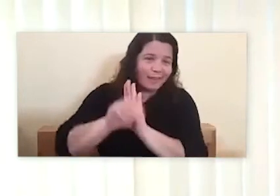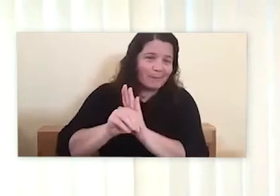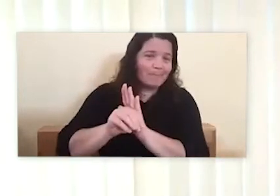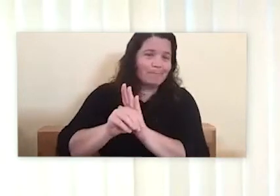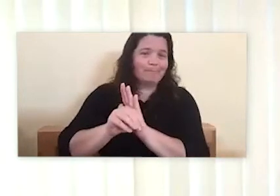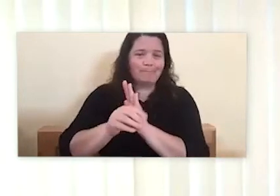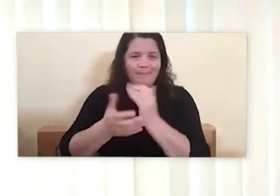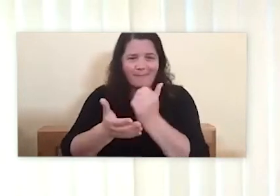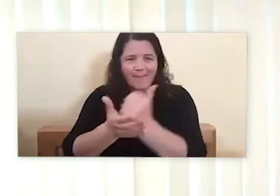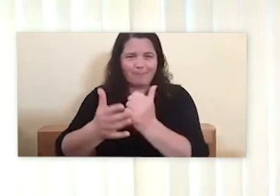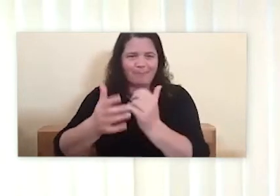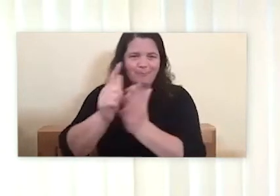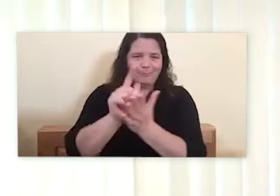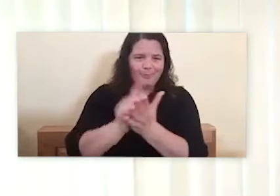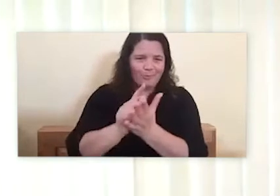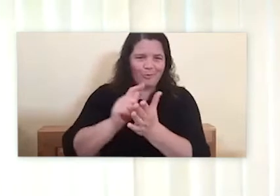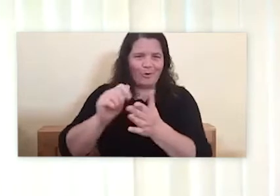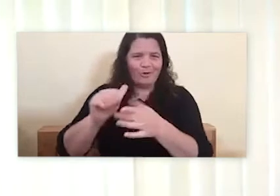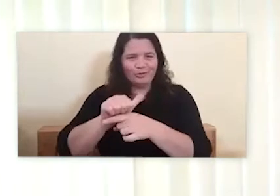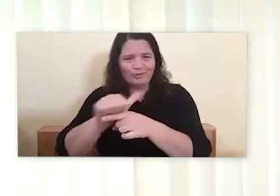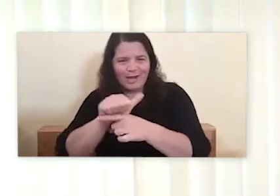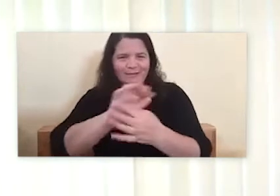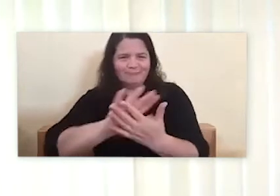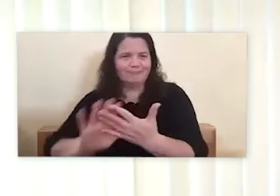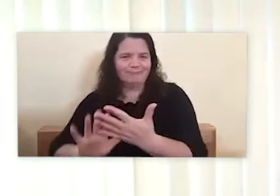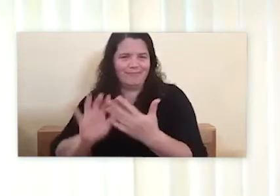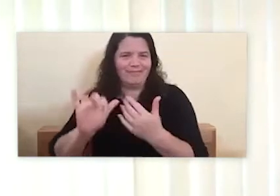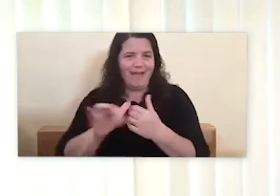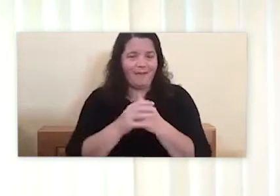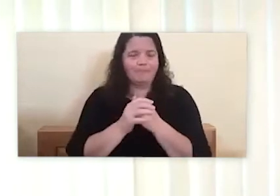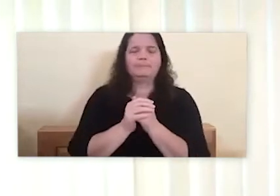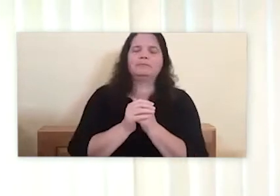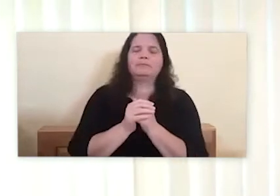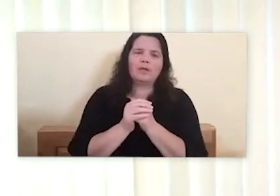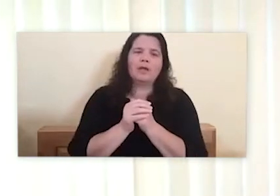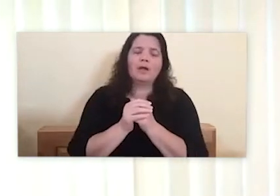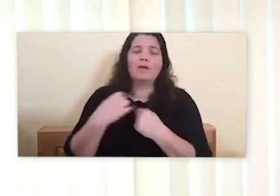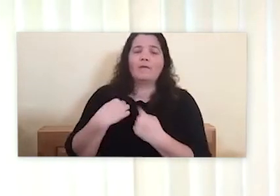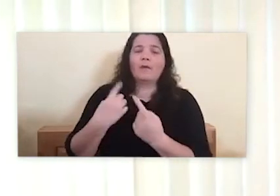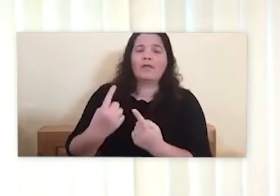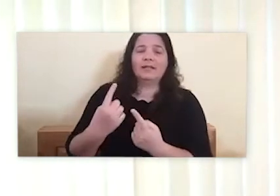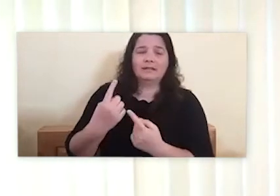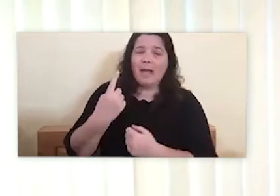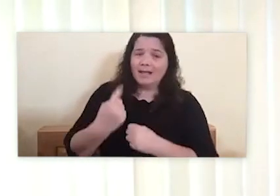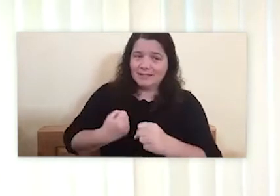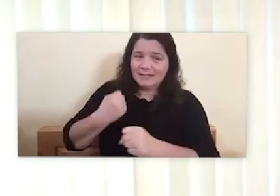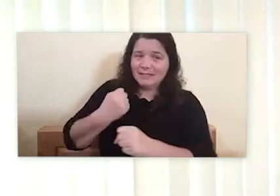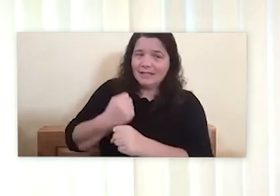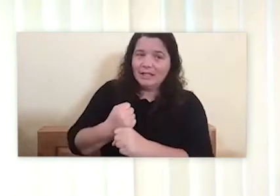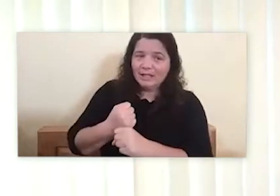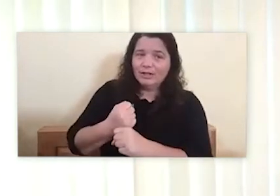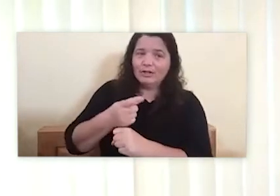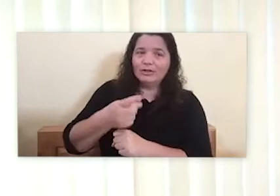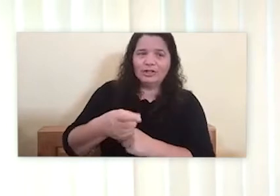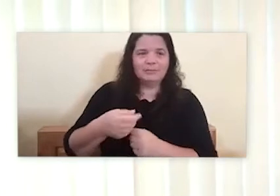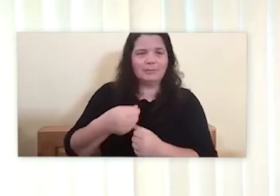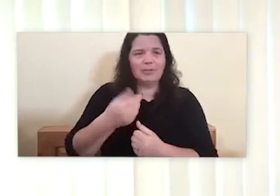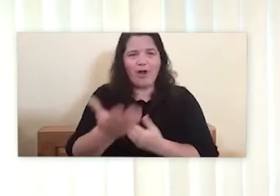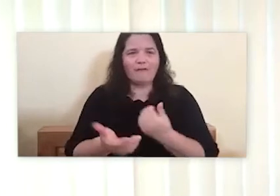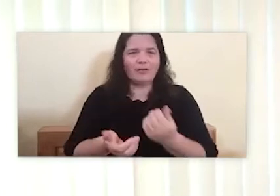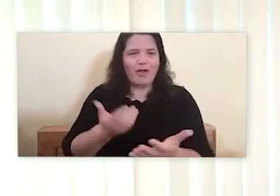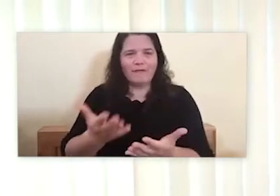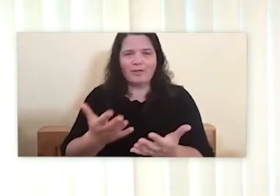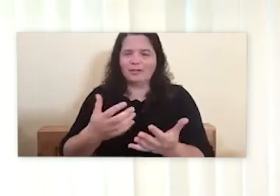And as I mentioned, for this past year really has been offering a wealth of information